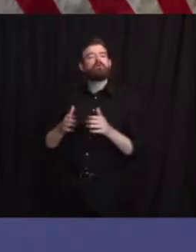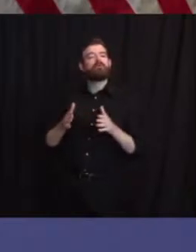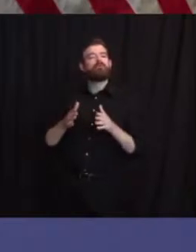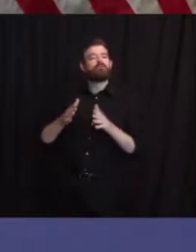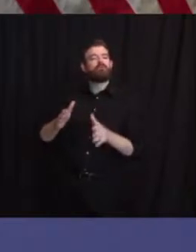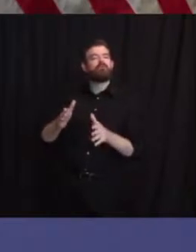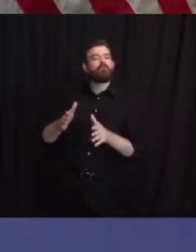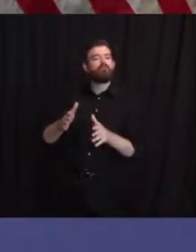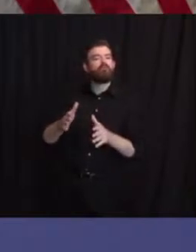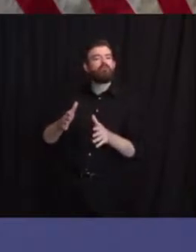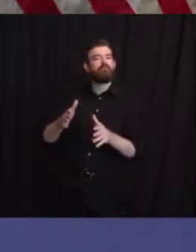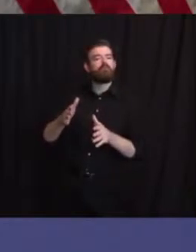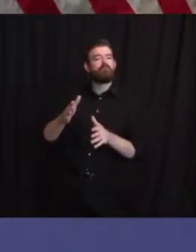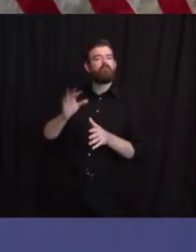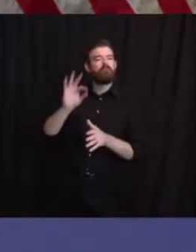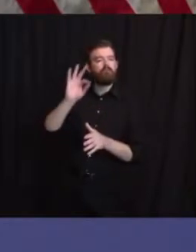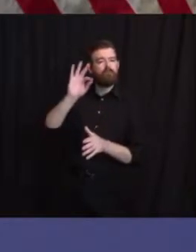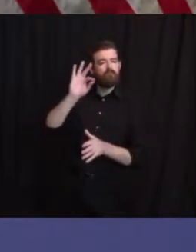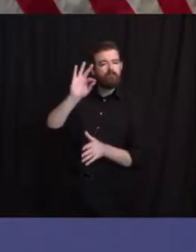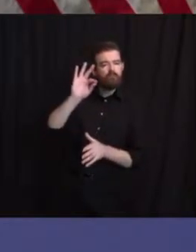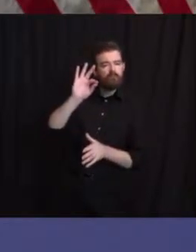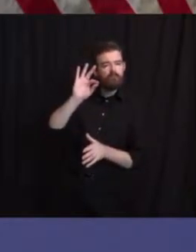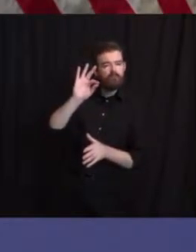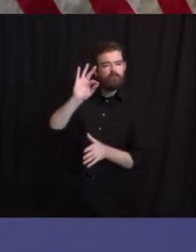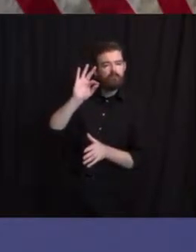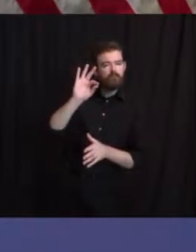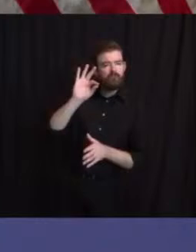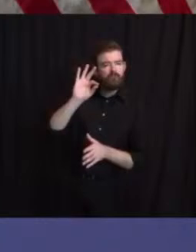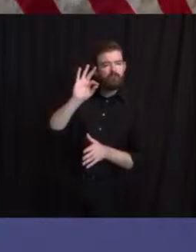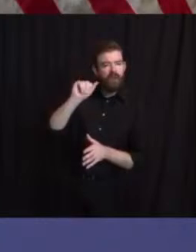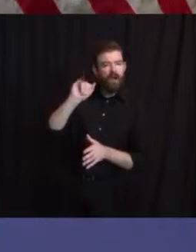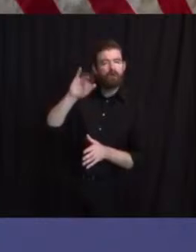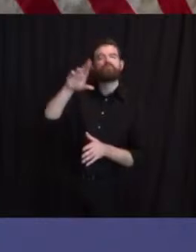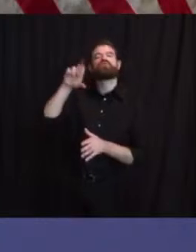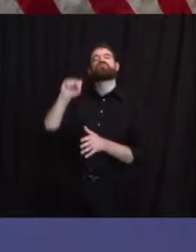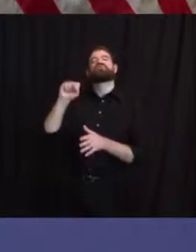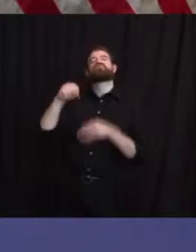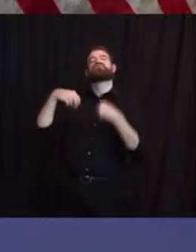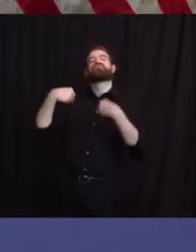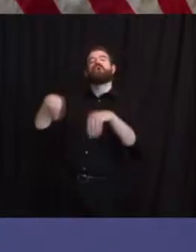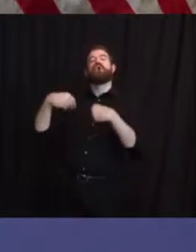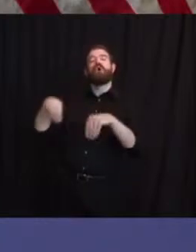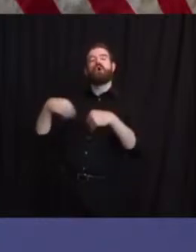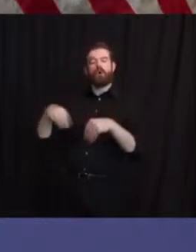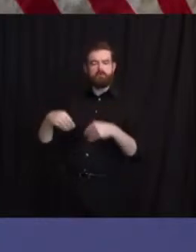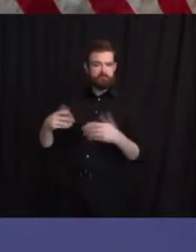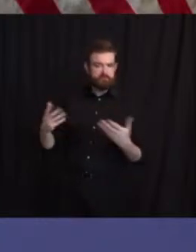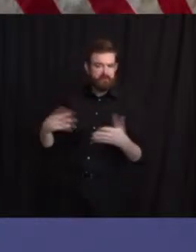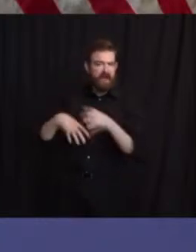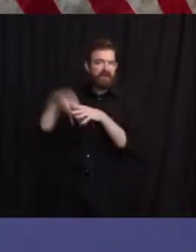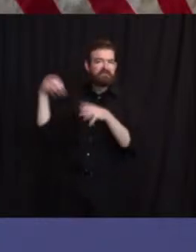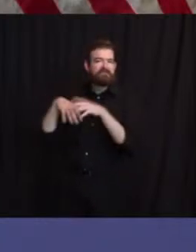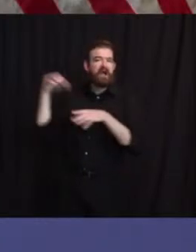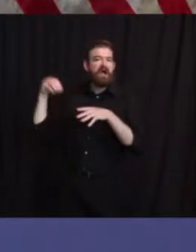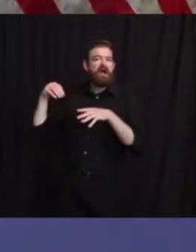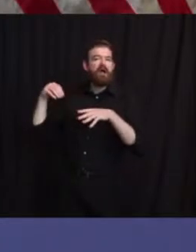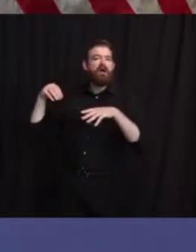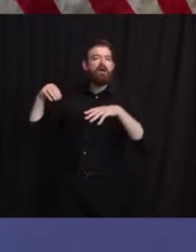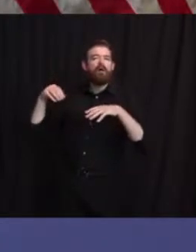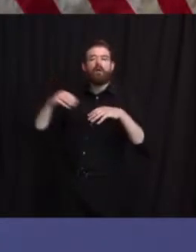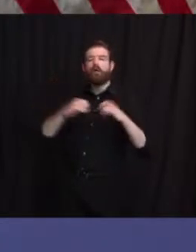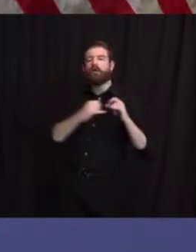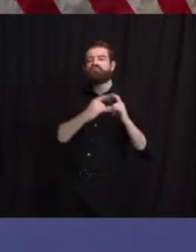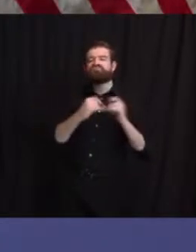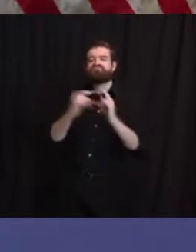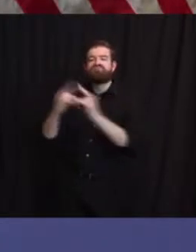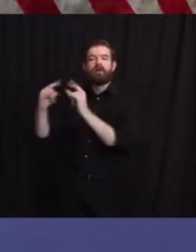them? And two, there's people that are saying that for months now, their unemployment says, quote, not payable at